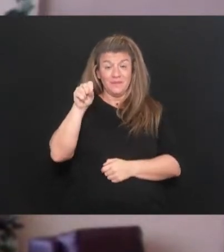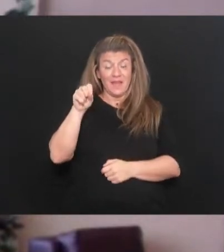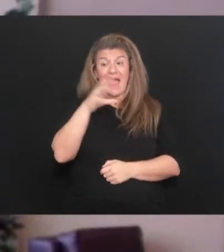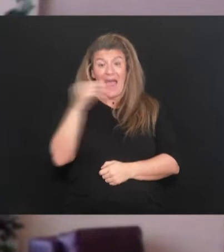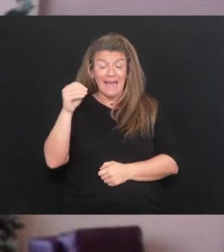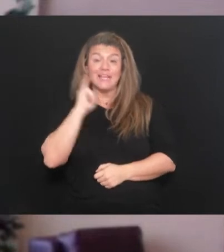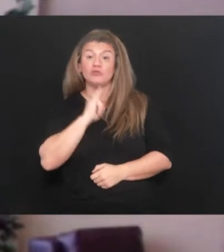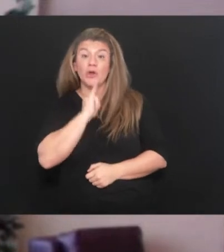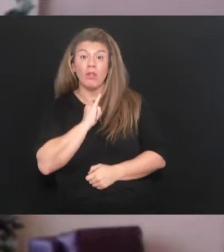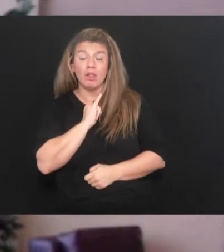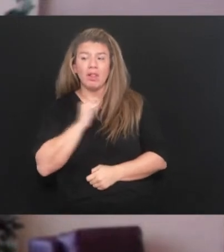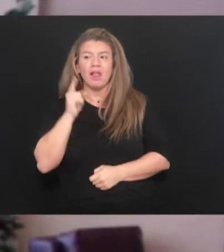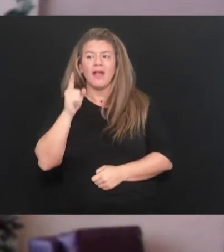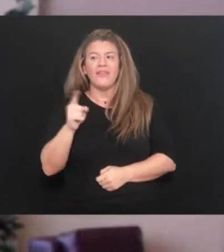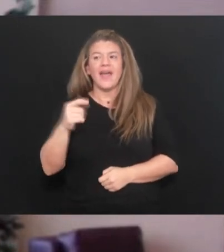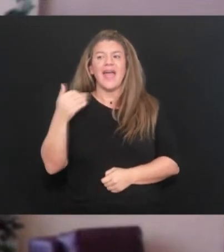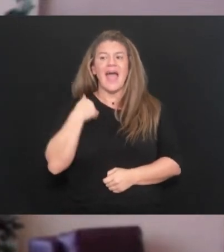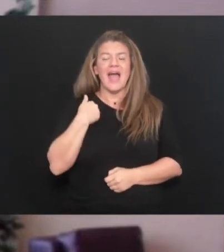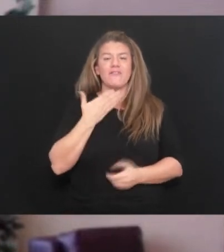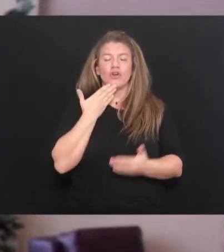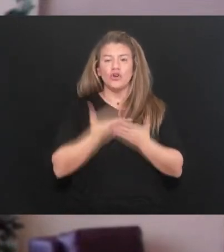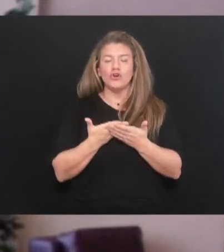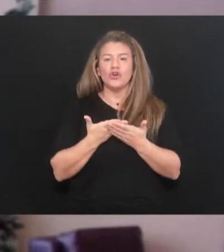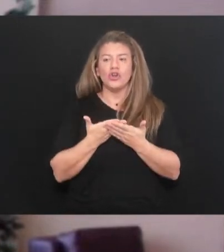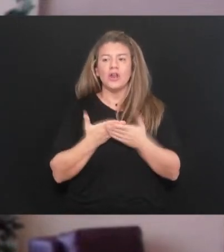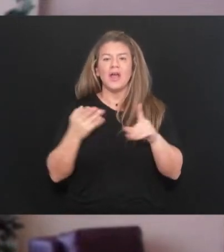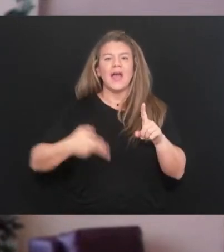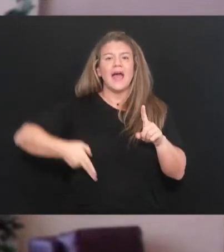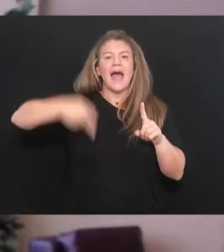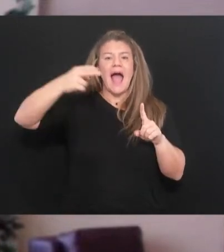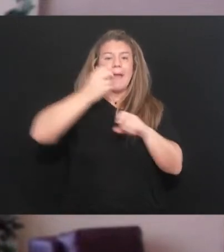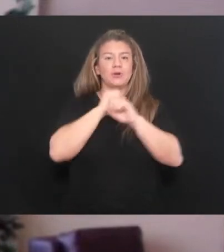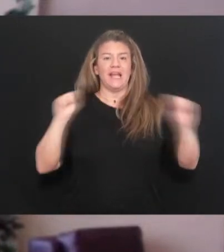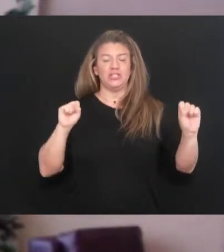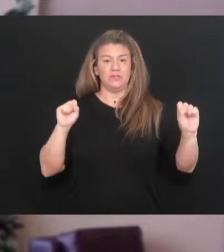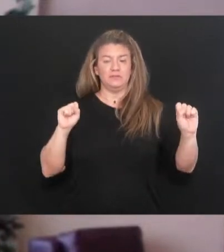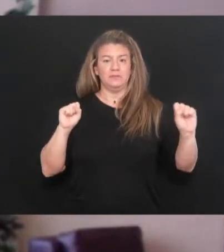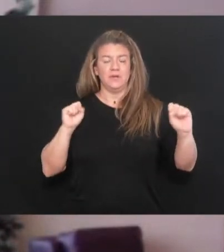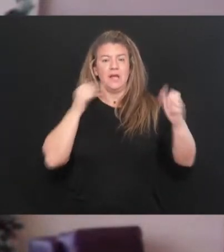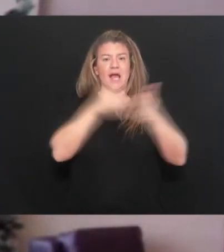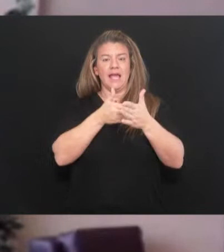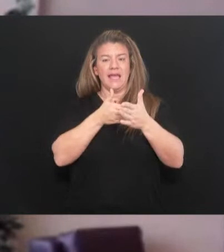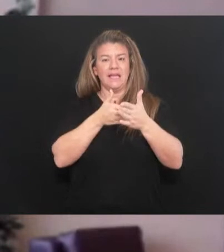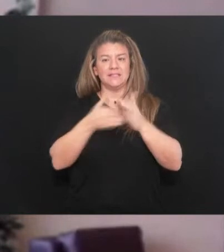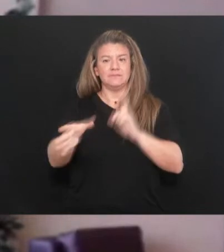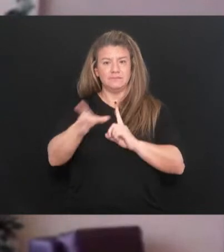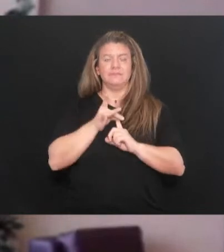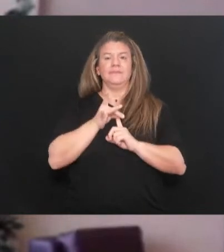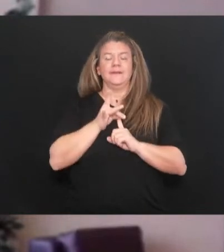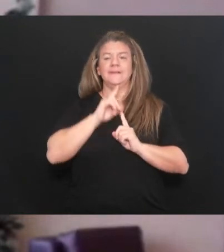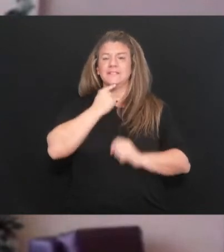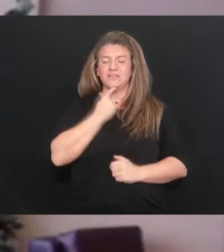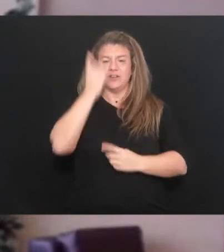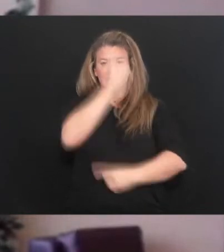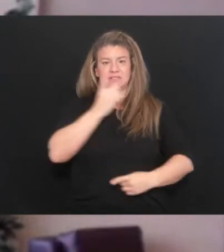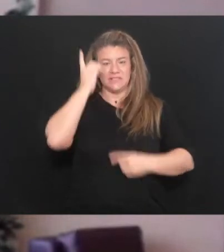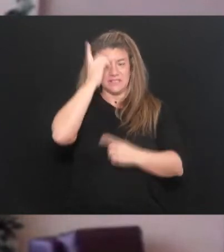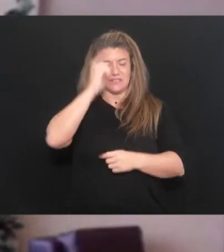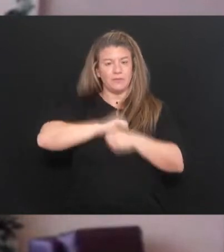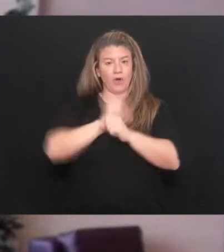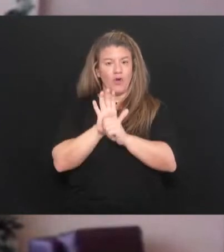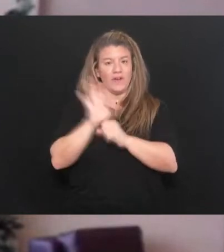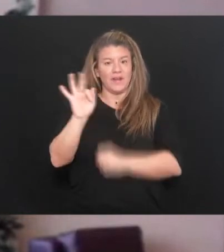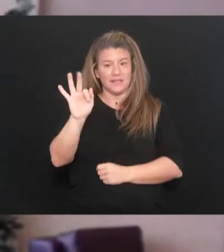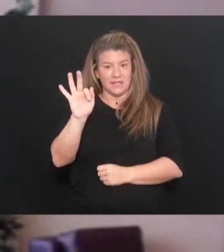Israel have a remarkably high protection against getting severe disease from COVID-19, on